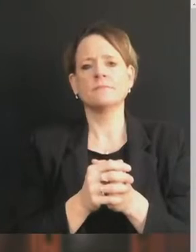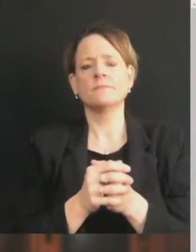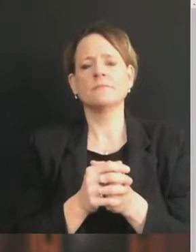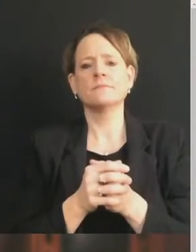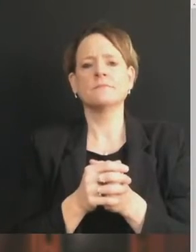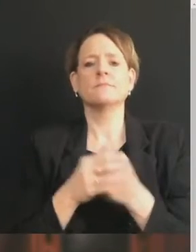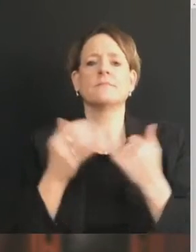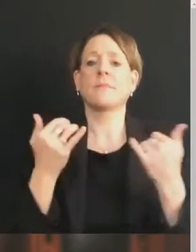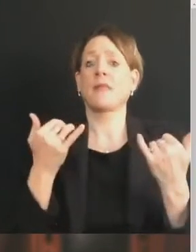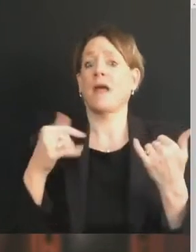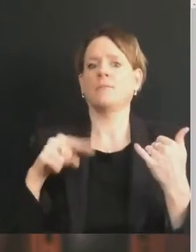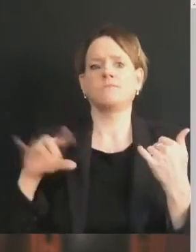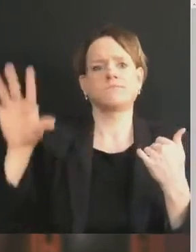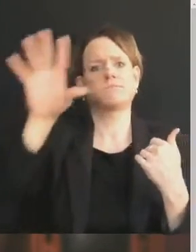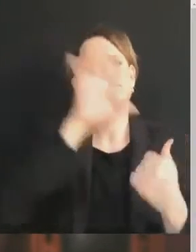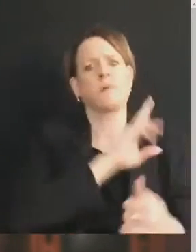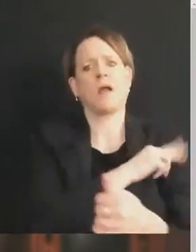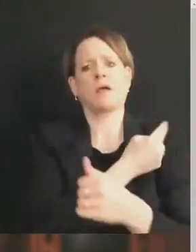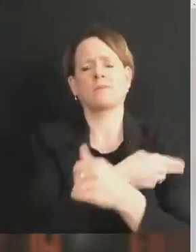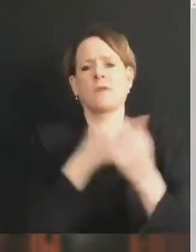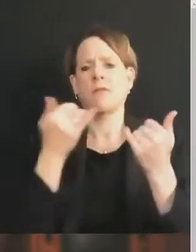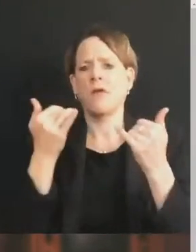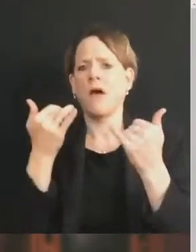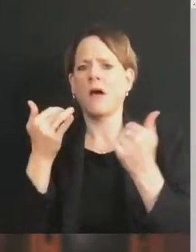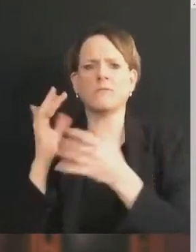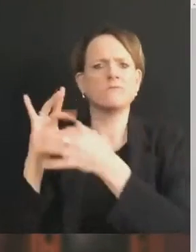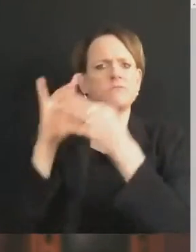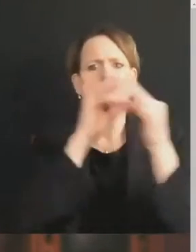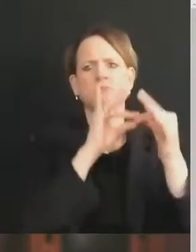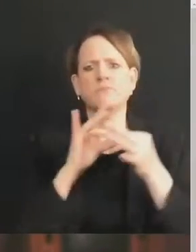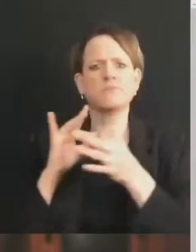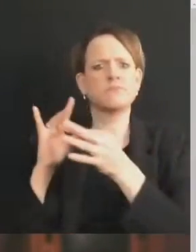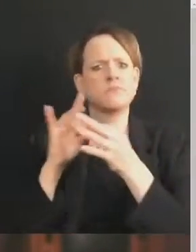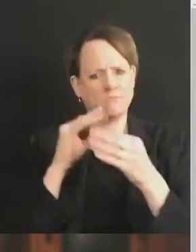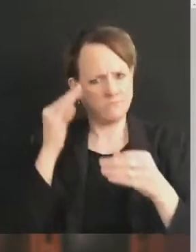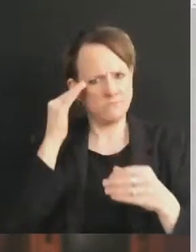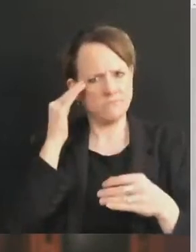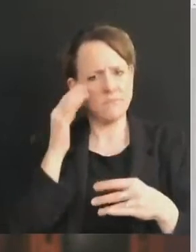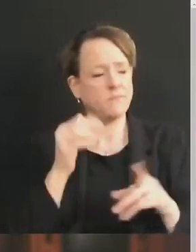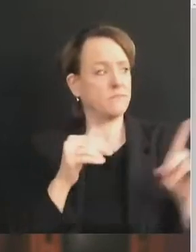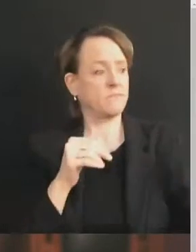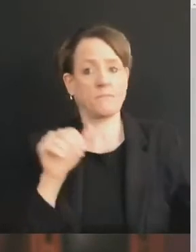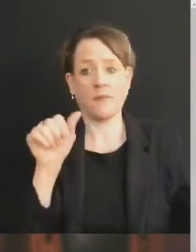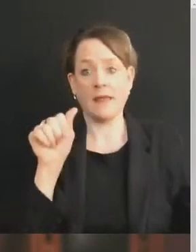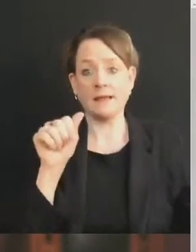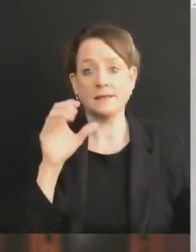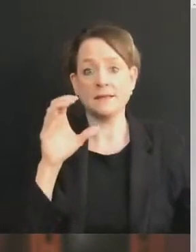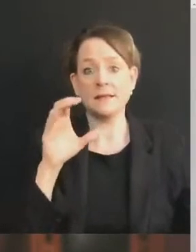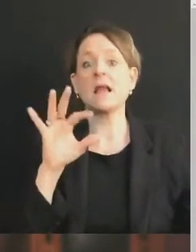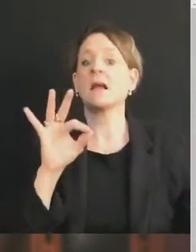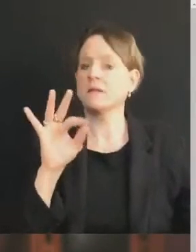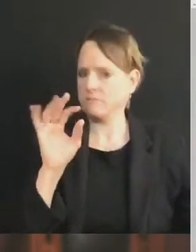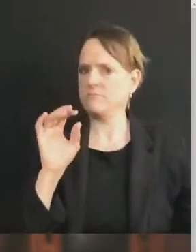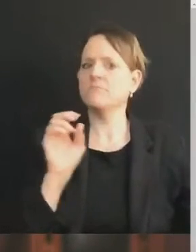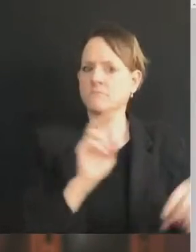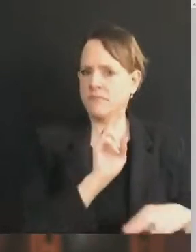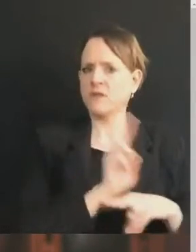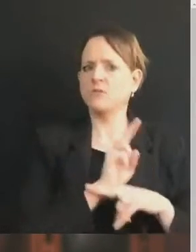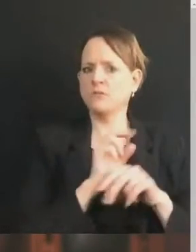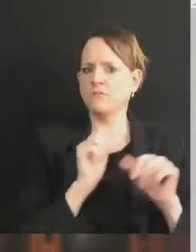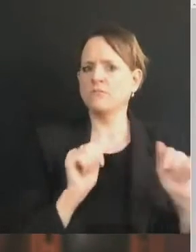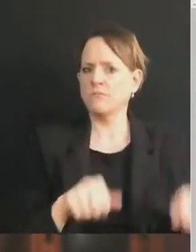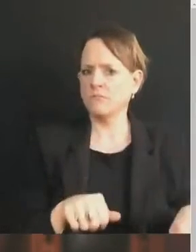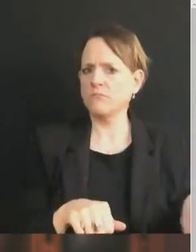understand how to use the alternate care facility, as they come to a place where they might need to transfer patients. There are very